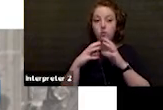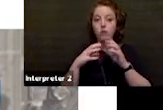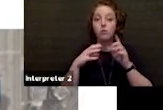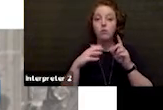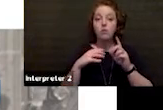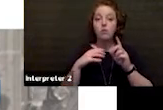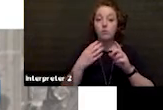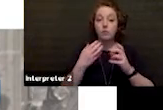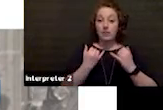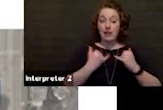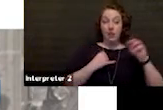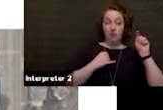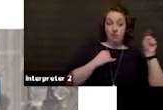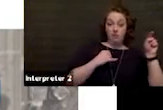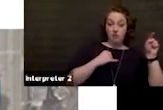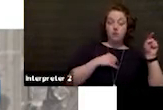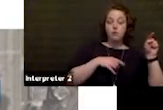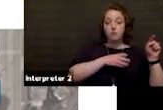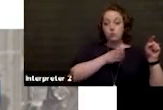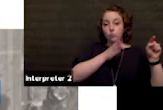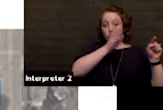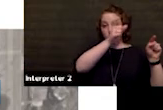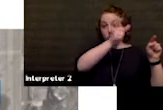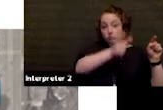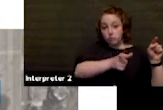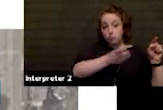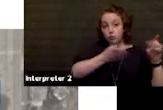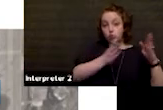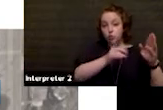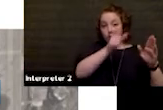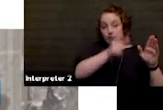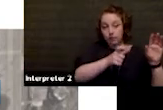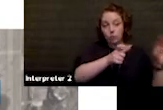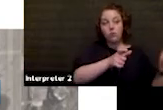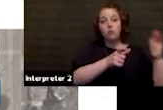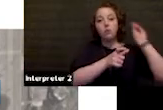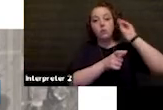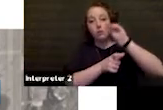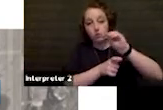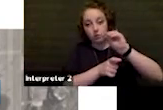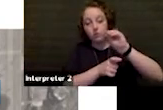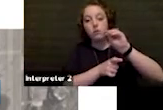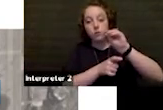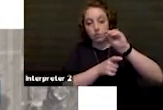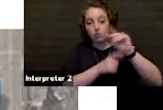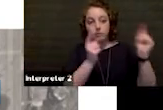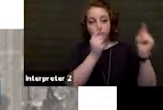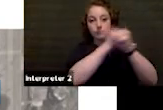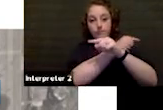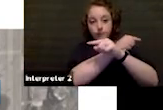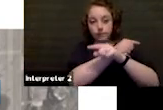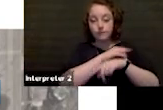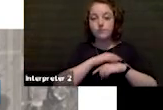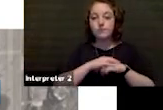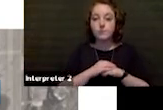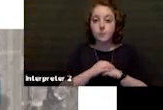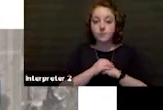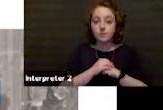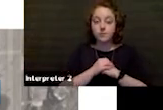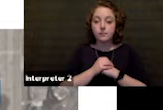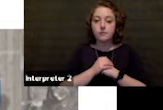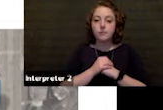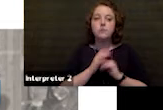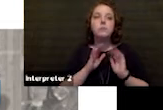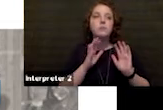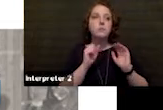the street. So we've just done over to there. Okay, I got you. We've done some swapping. So in answer to my question, you're